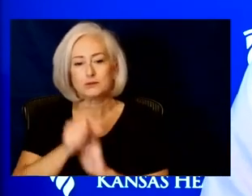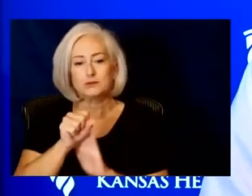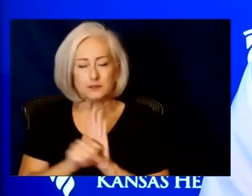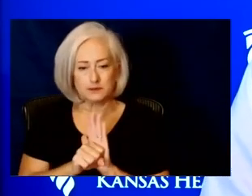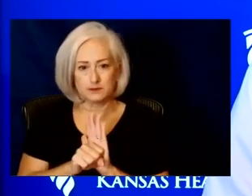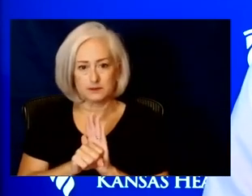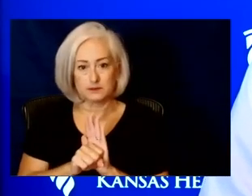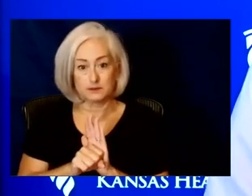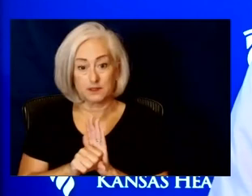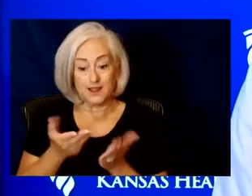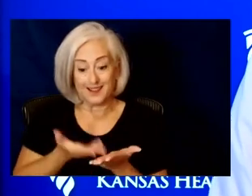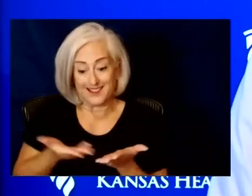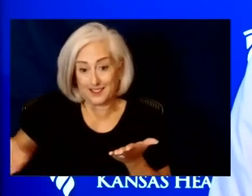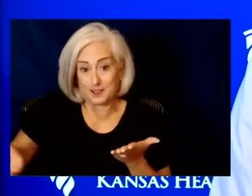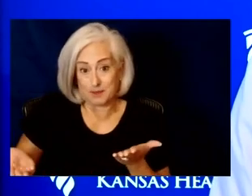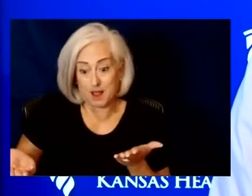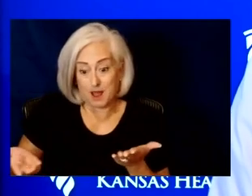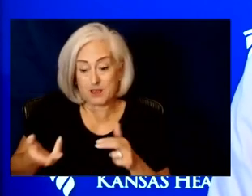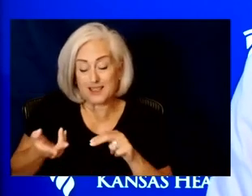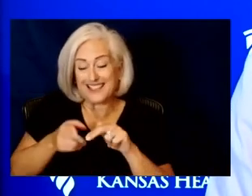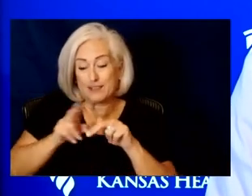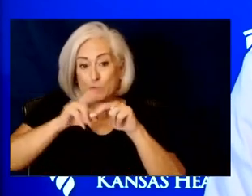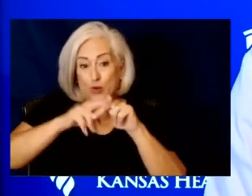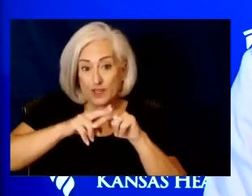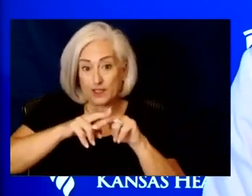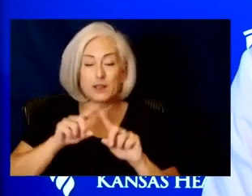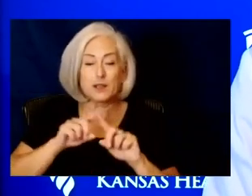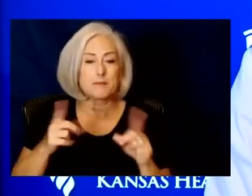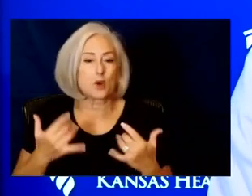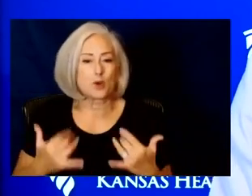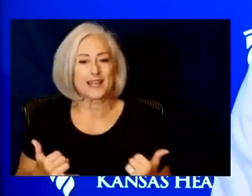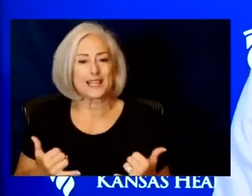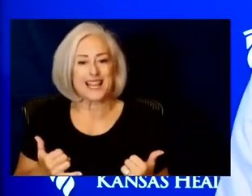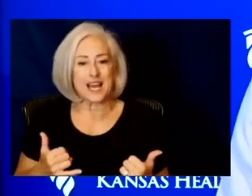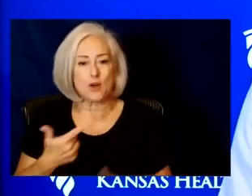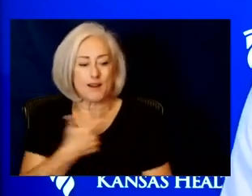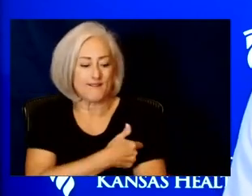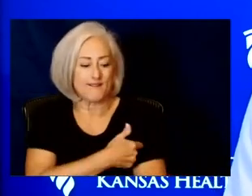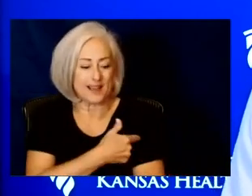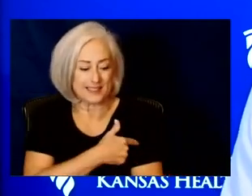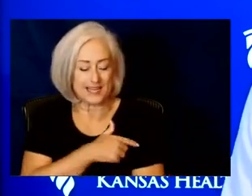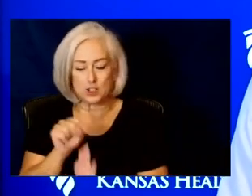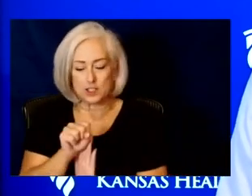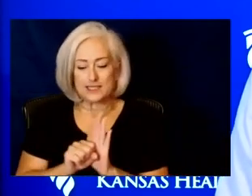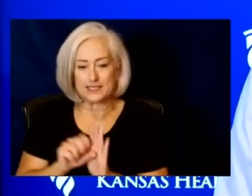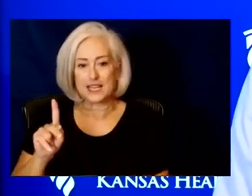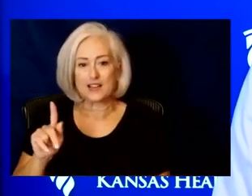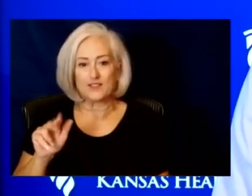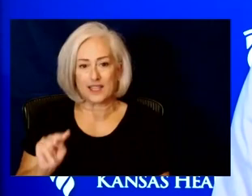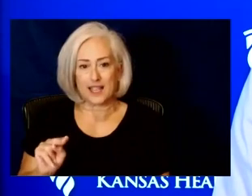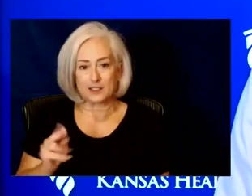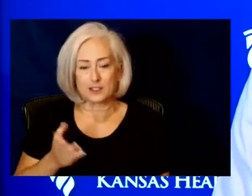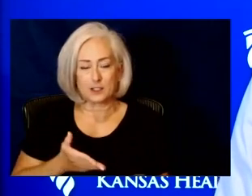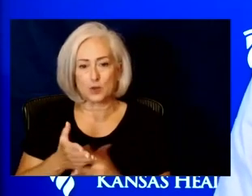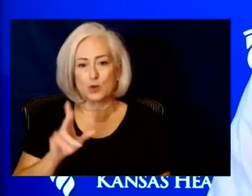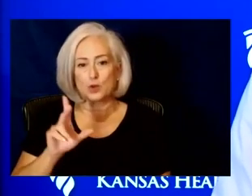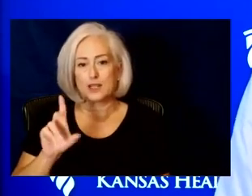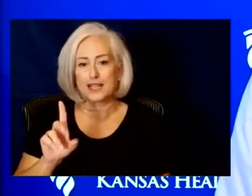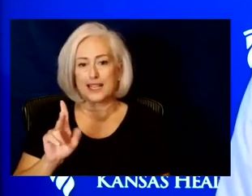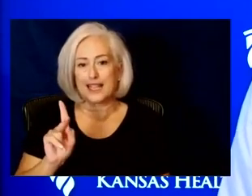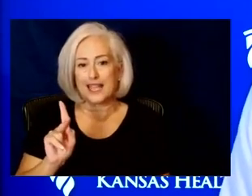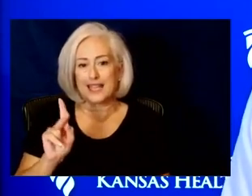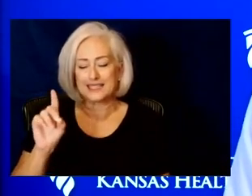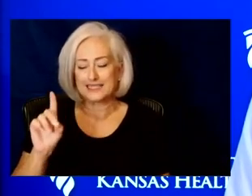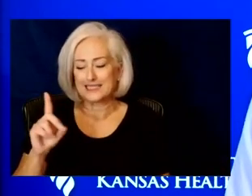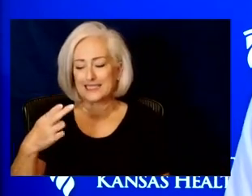getting better. But right now, vaccination in Kansas is really through KDHE. But we are working